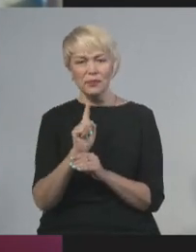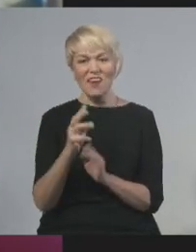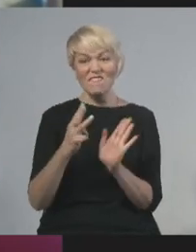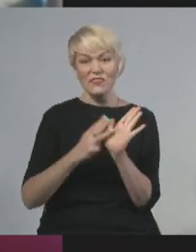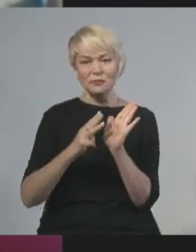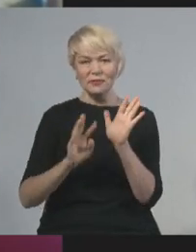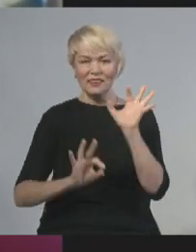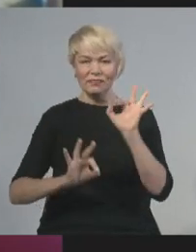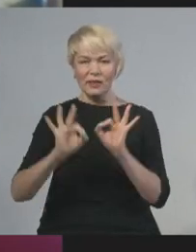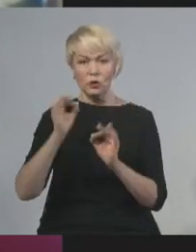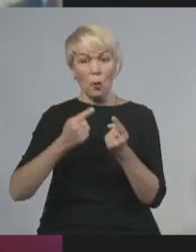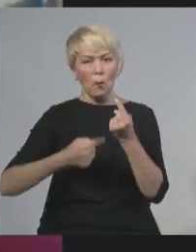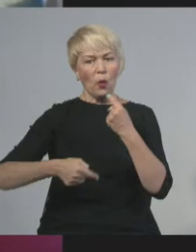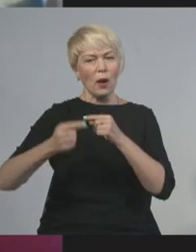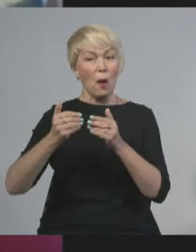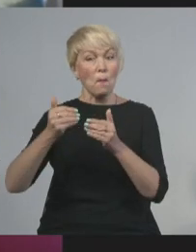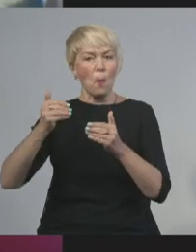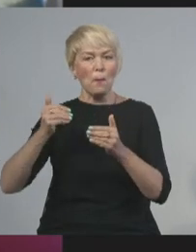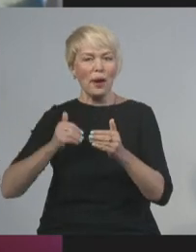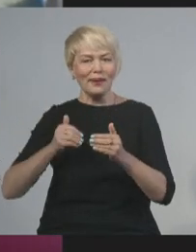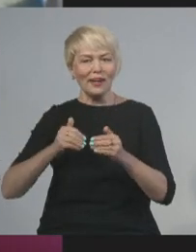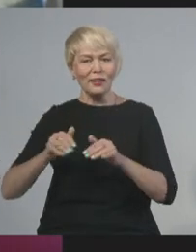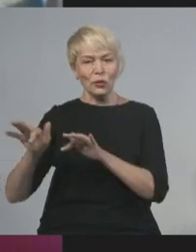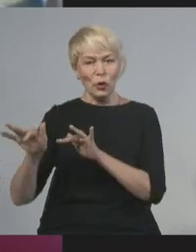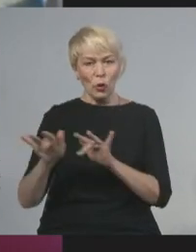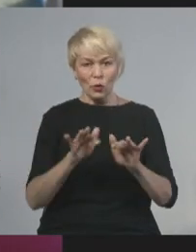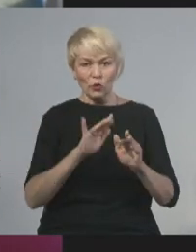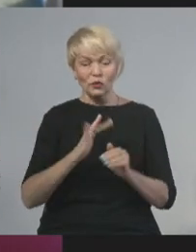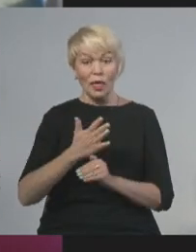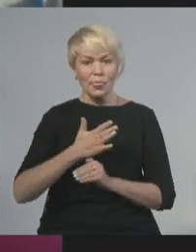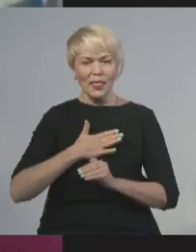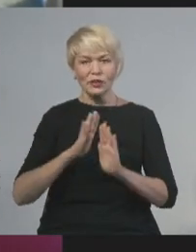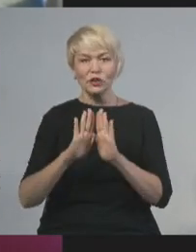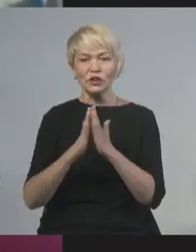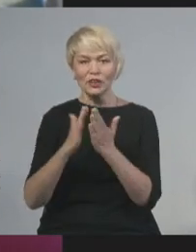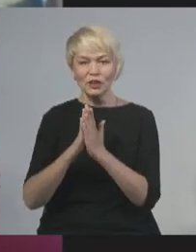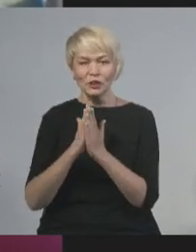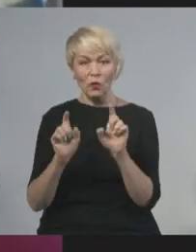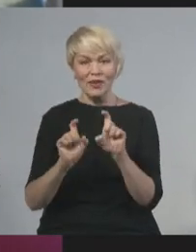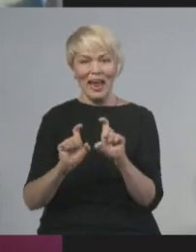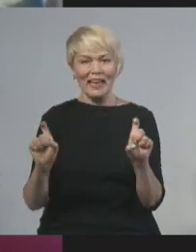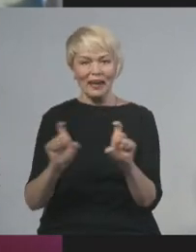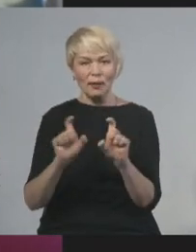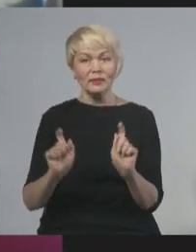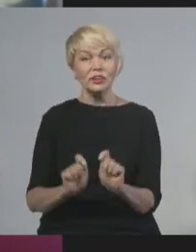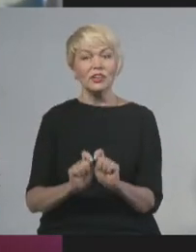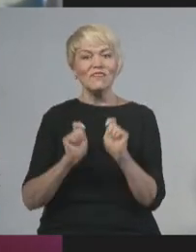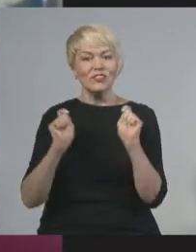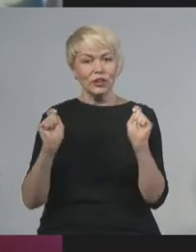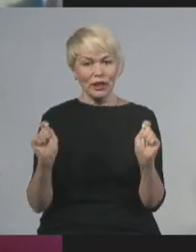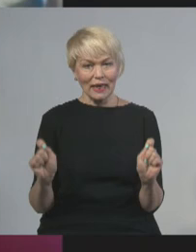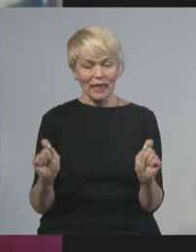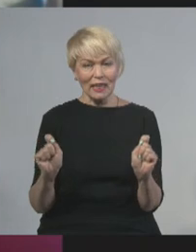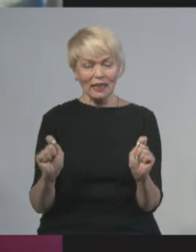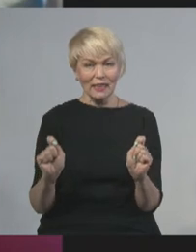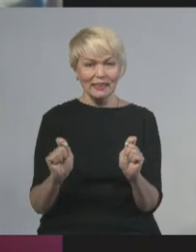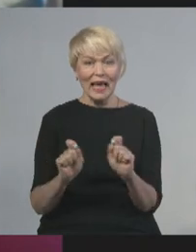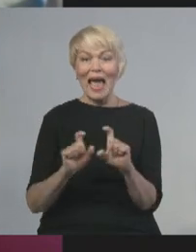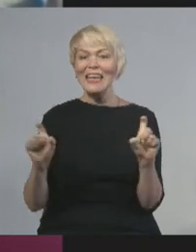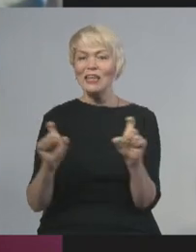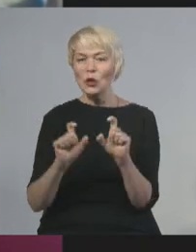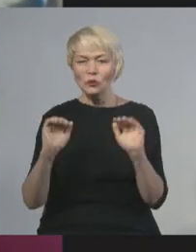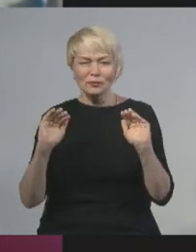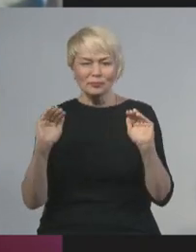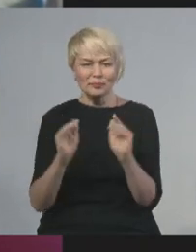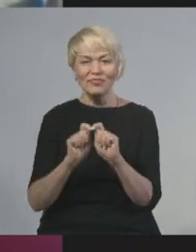the bookshops are reopened the kiosks uh the news agents are reopened so um journals and magazines